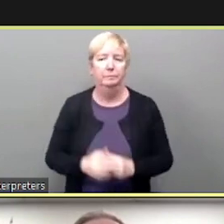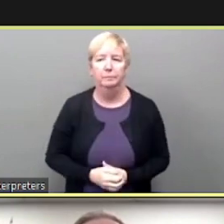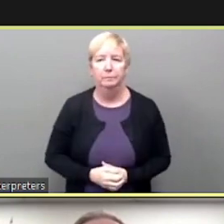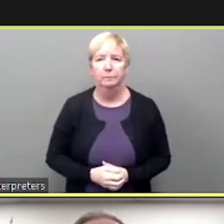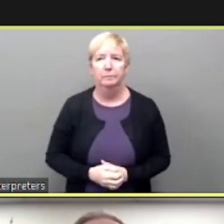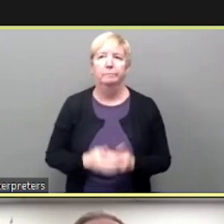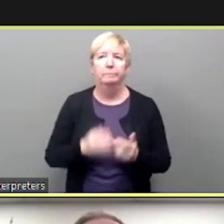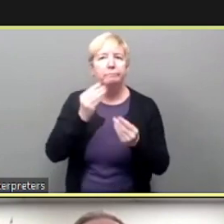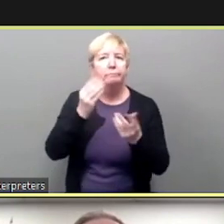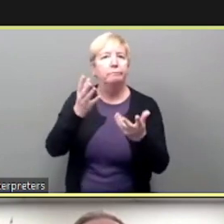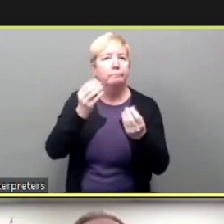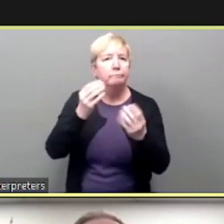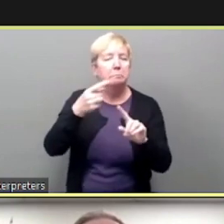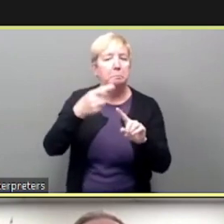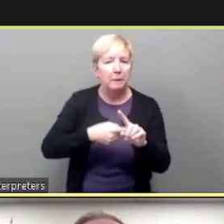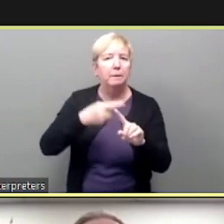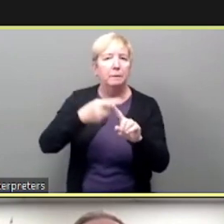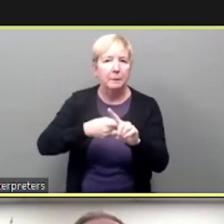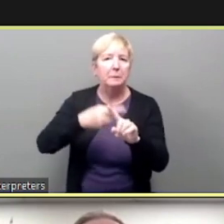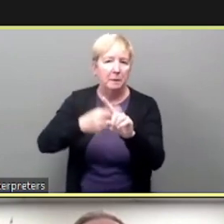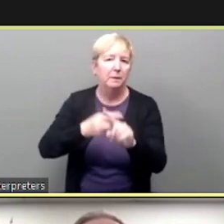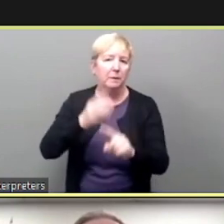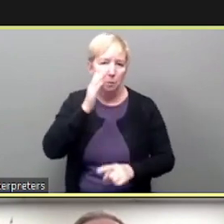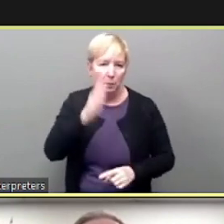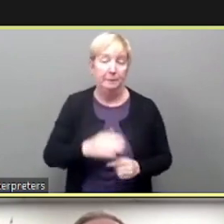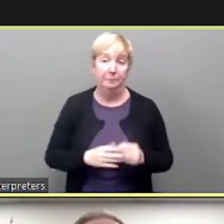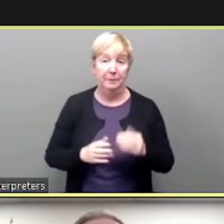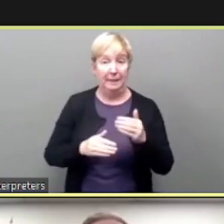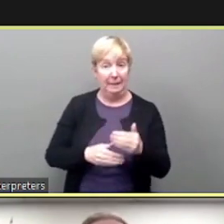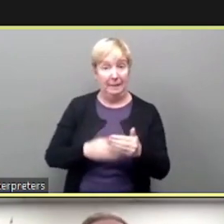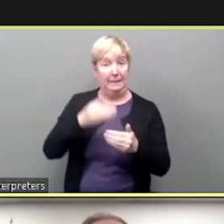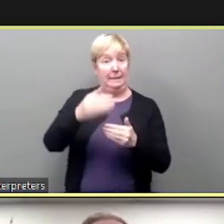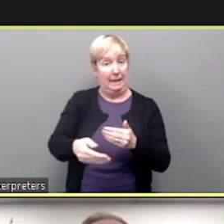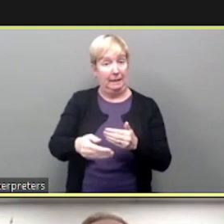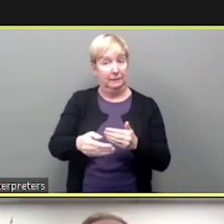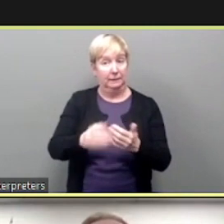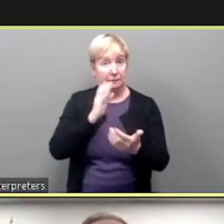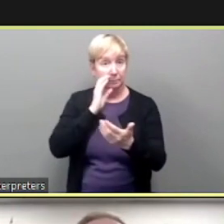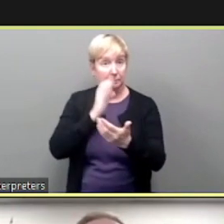provide this data for all of you. Next slide, please.